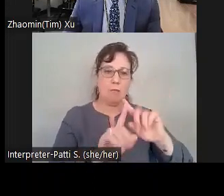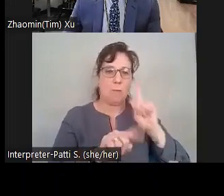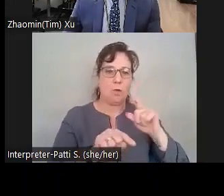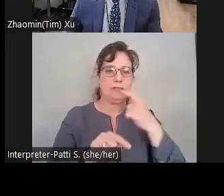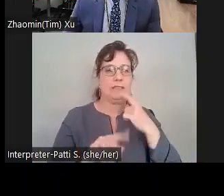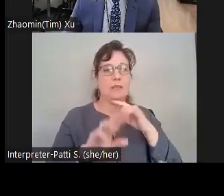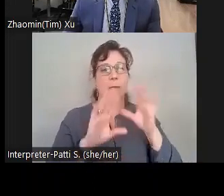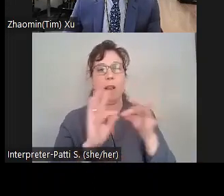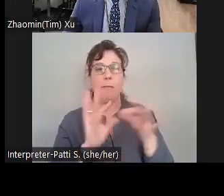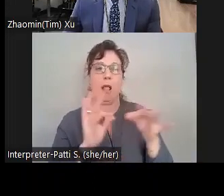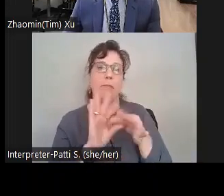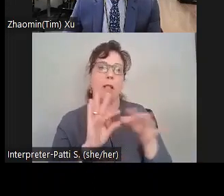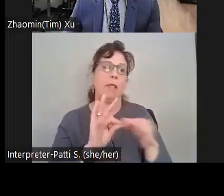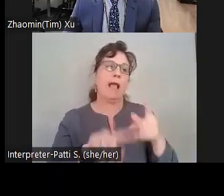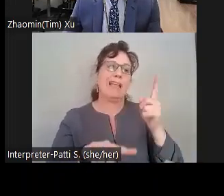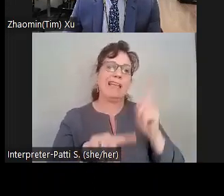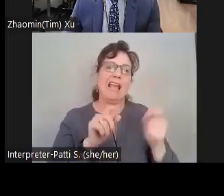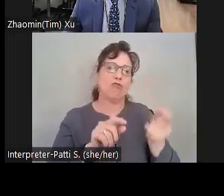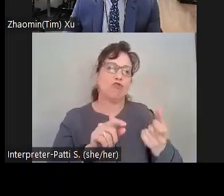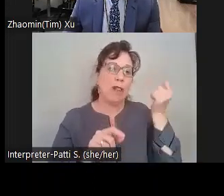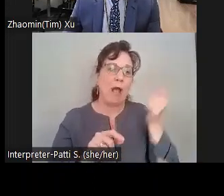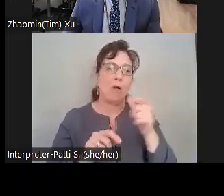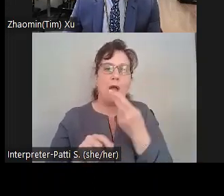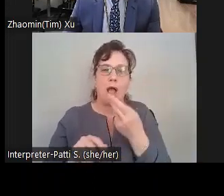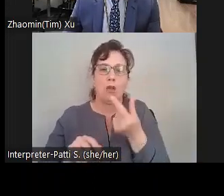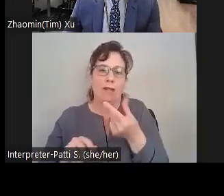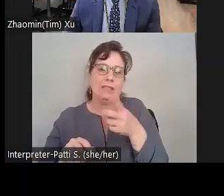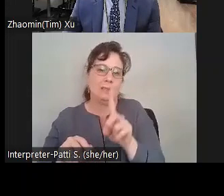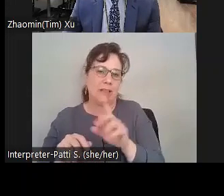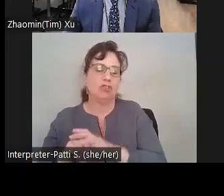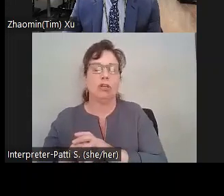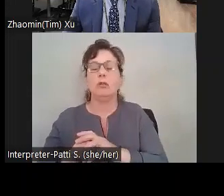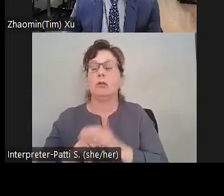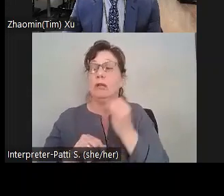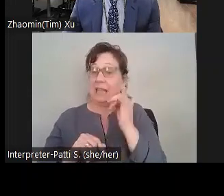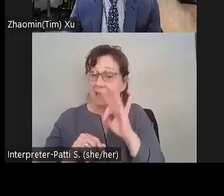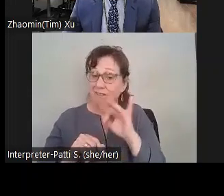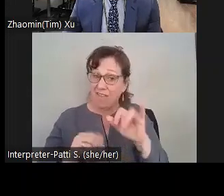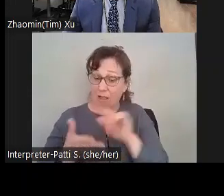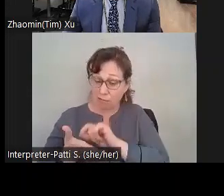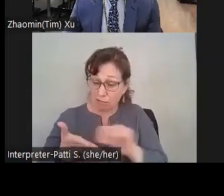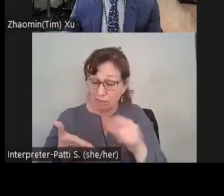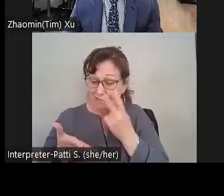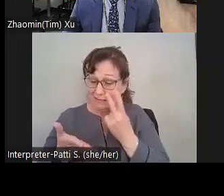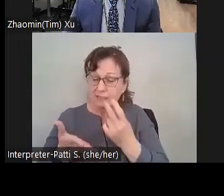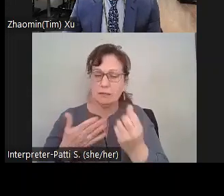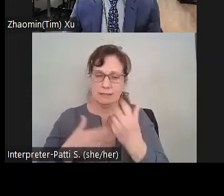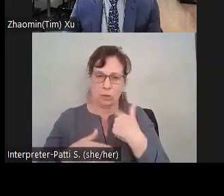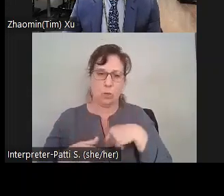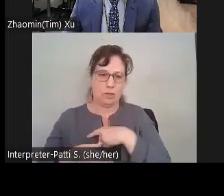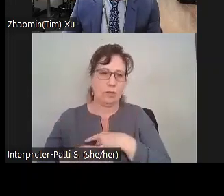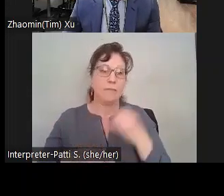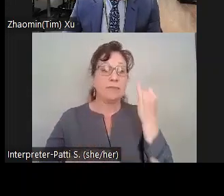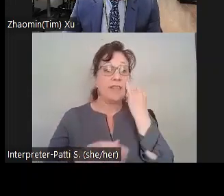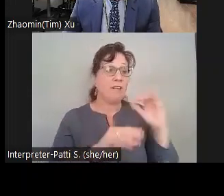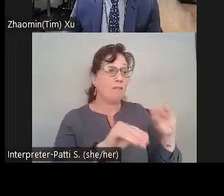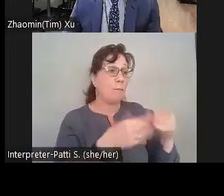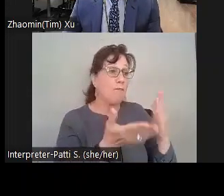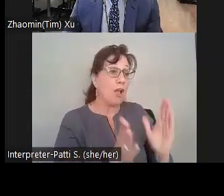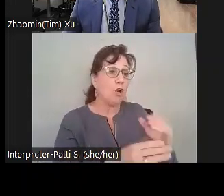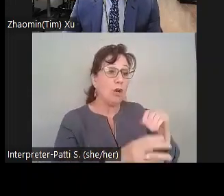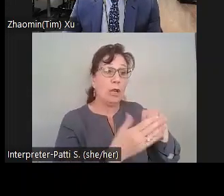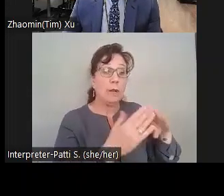rule out high-grade dysplasia. If they say that, send them to us. Or if you're a community provider and you're not